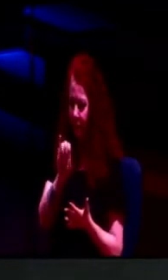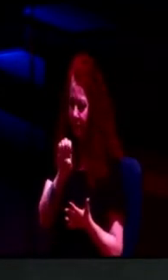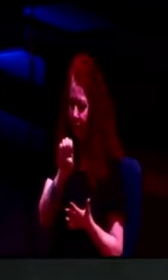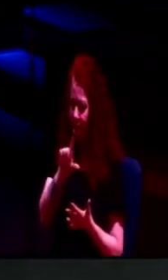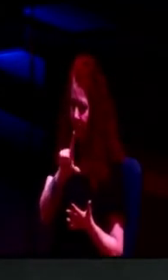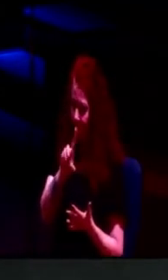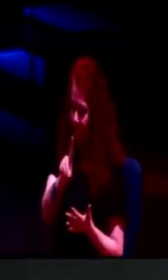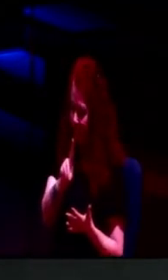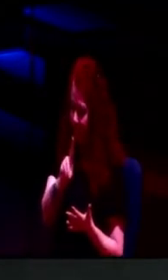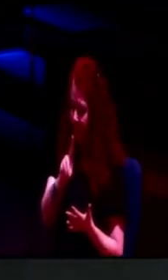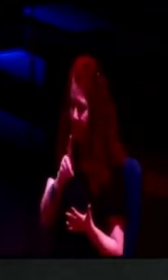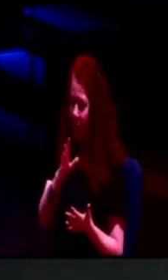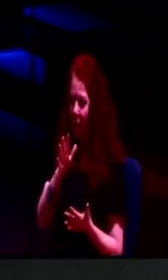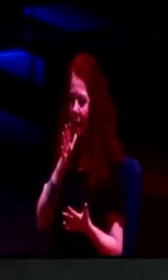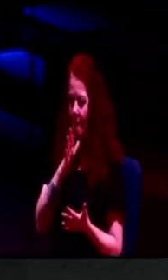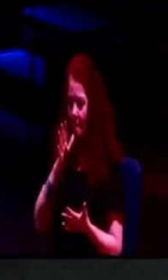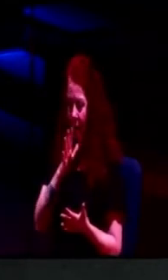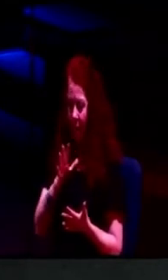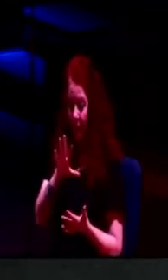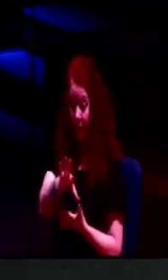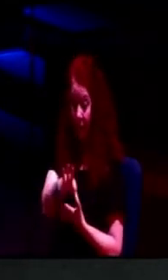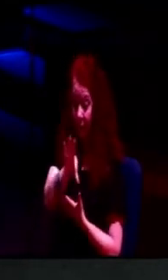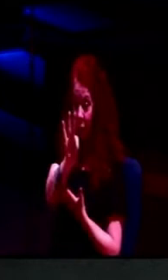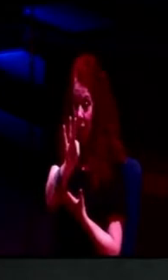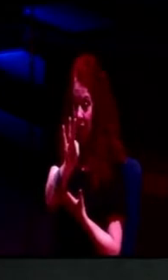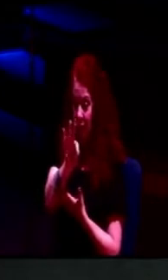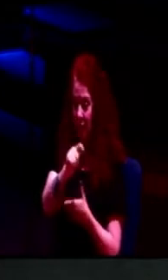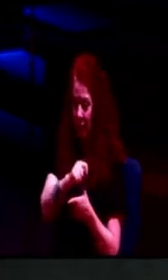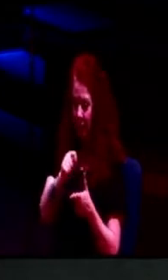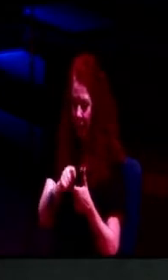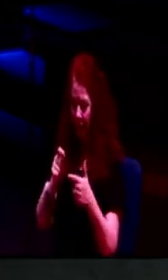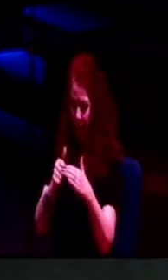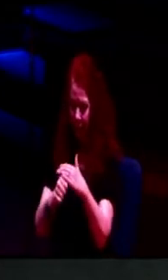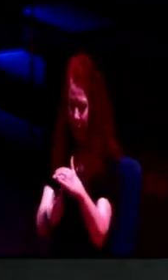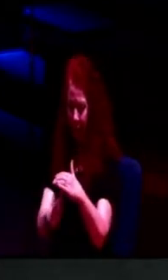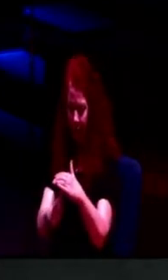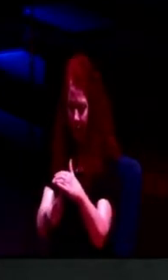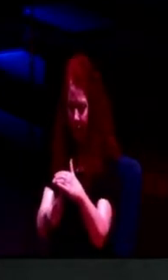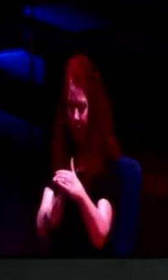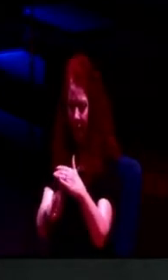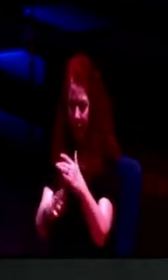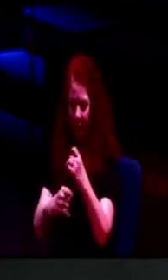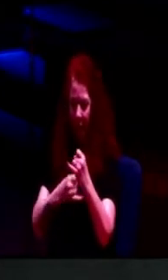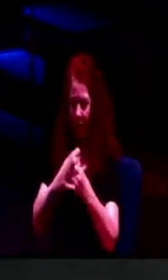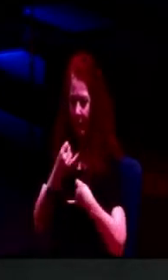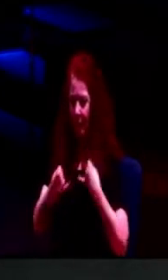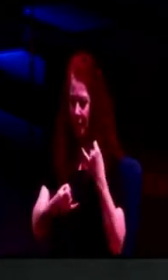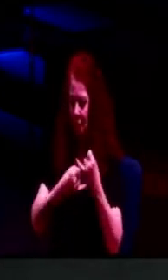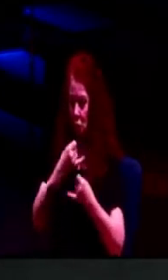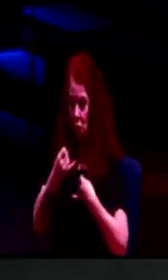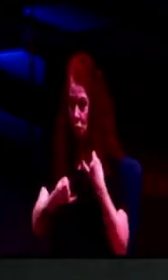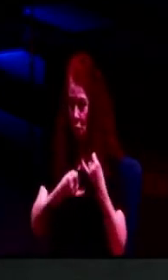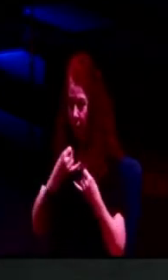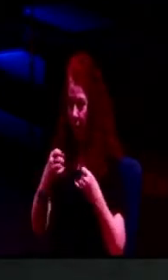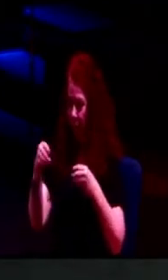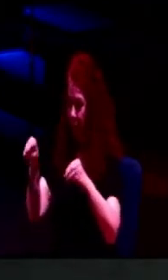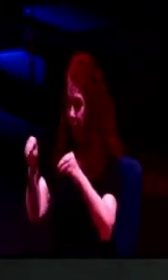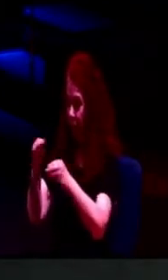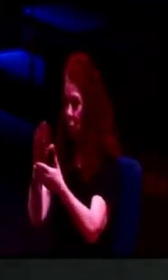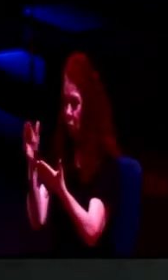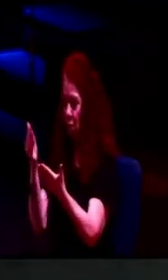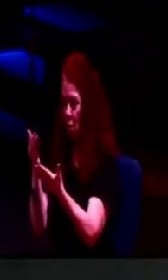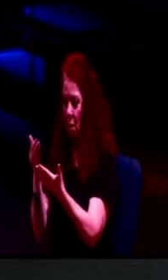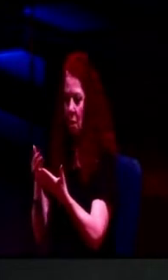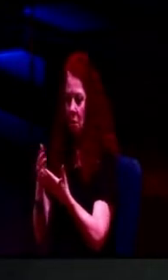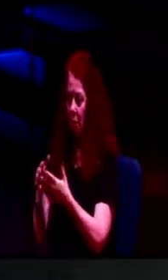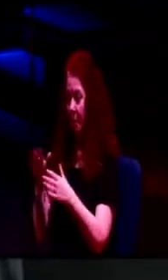found it, he hid it again, and then in his joy went and sold all that he had to buy that field. So the